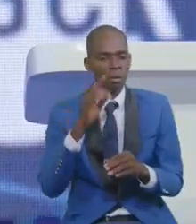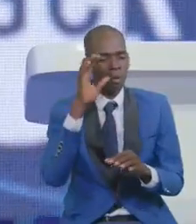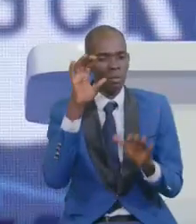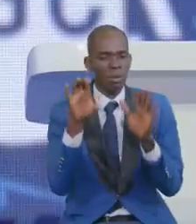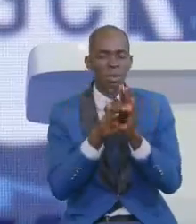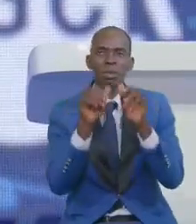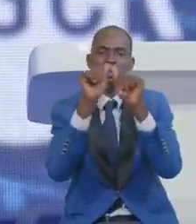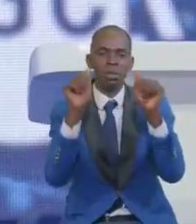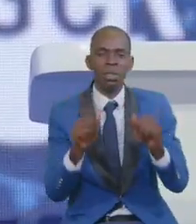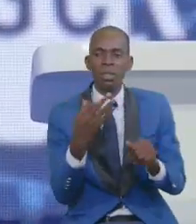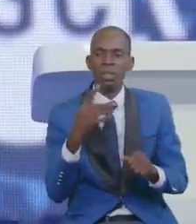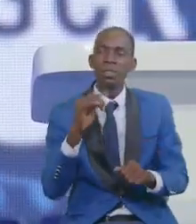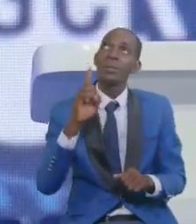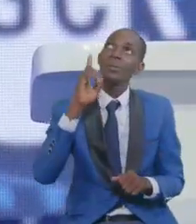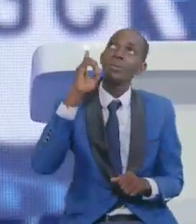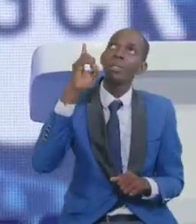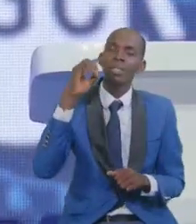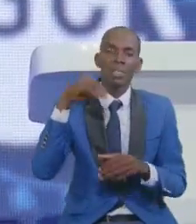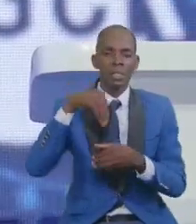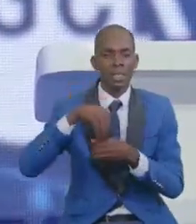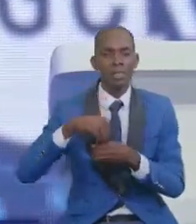one inside us.